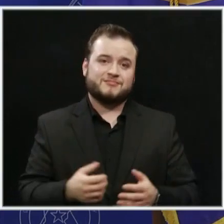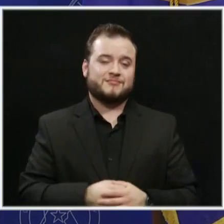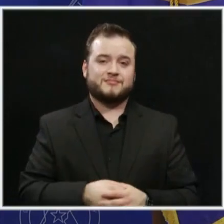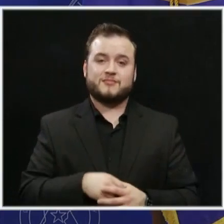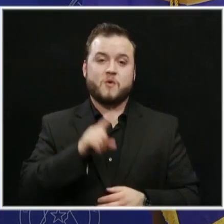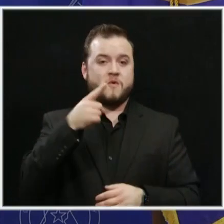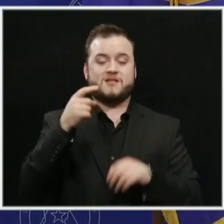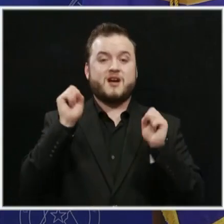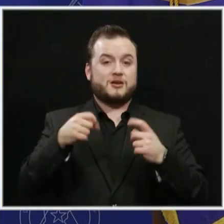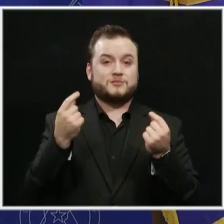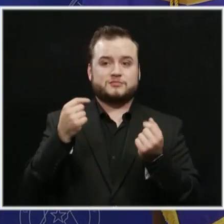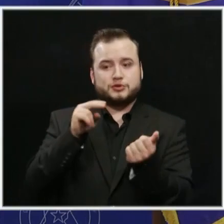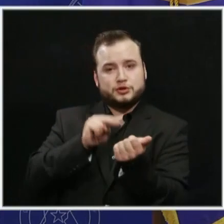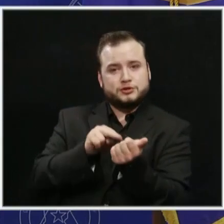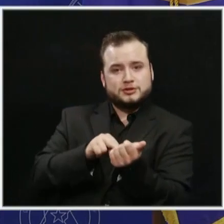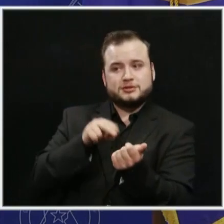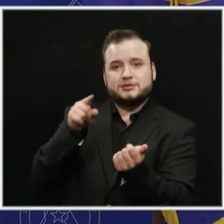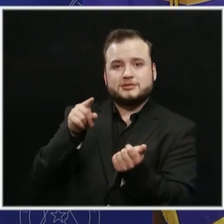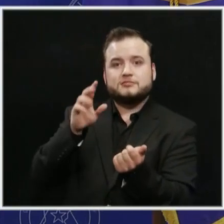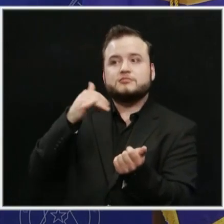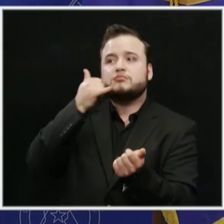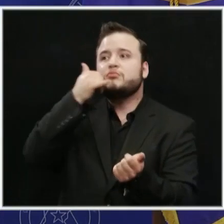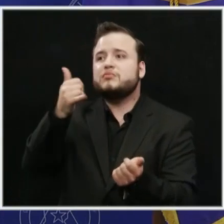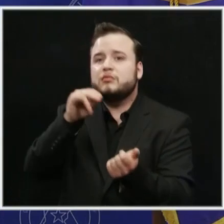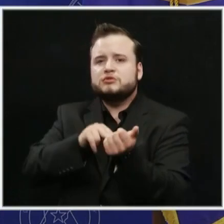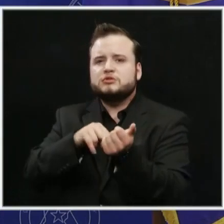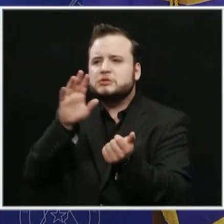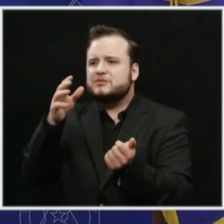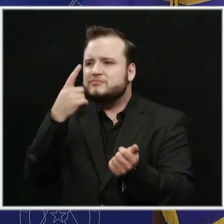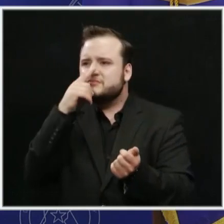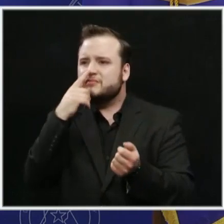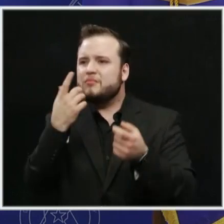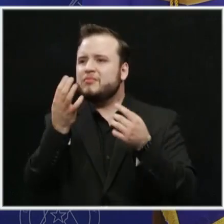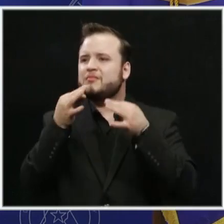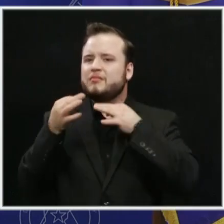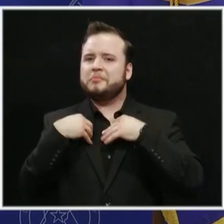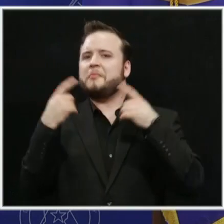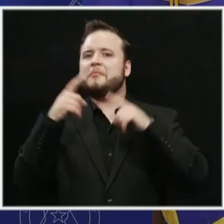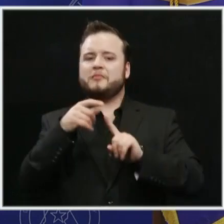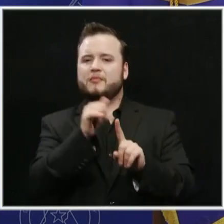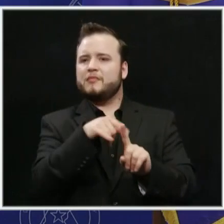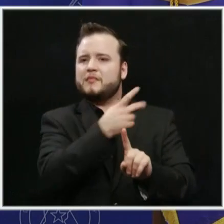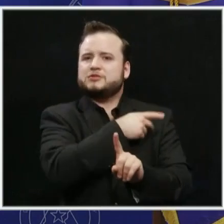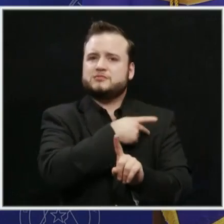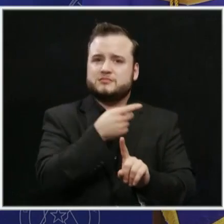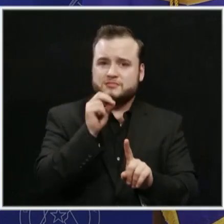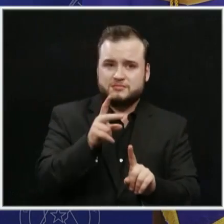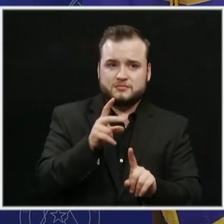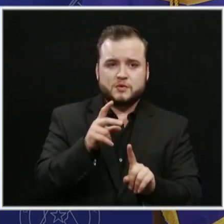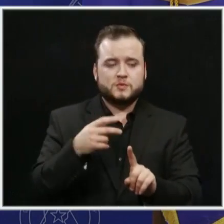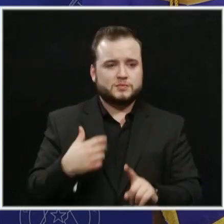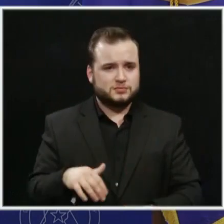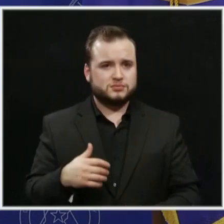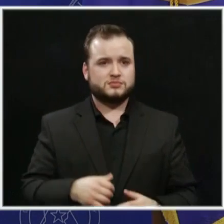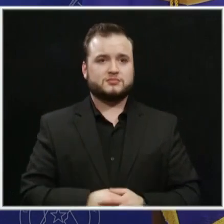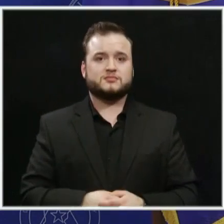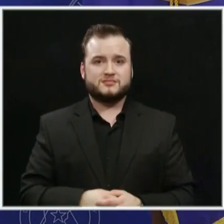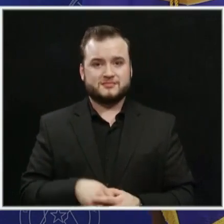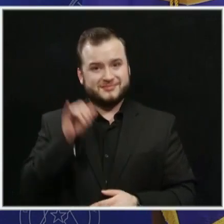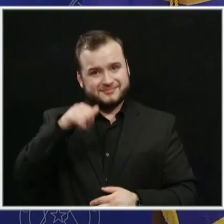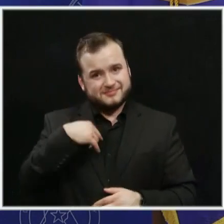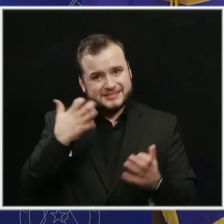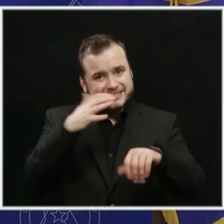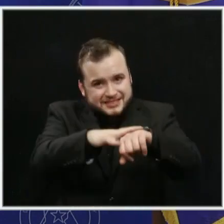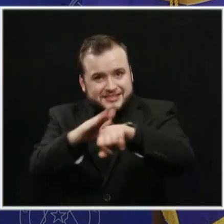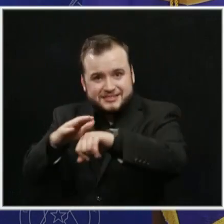more positive update. So I want you all to realize just how real and devastating this will